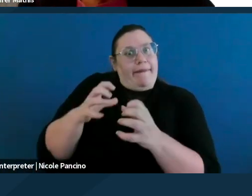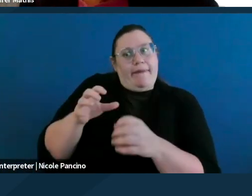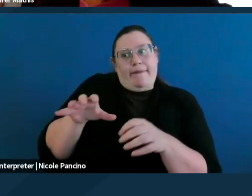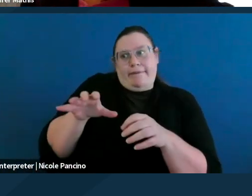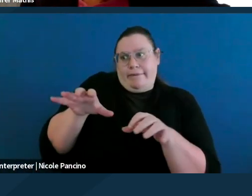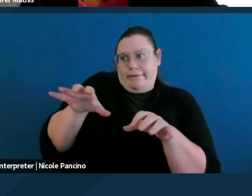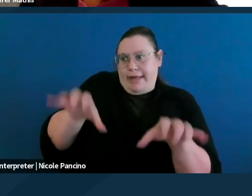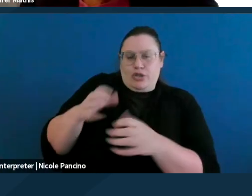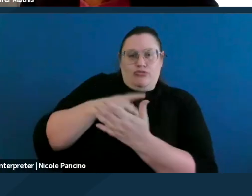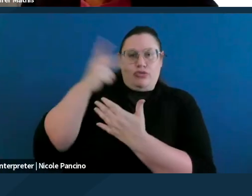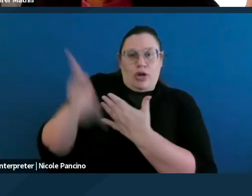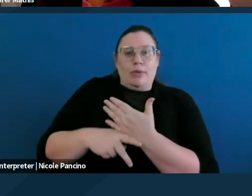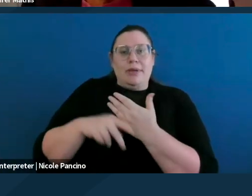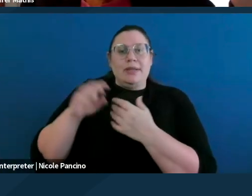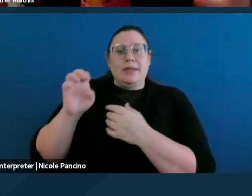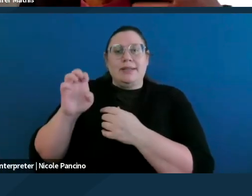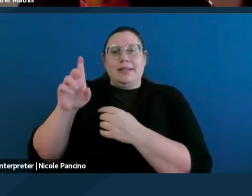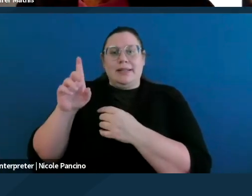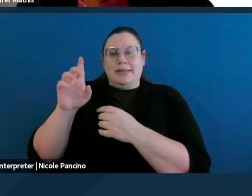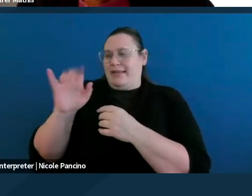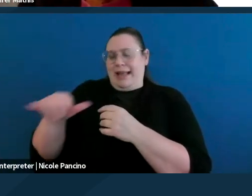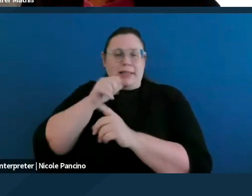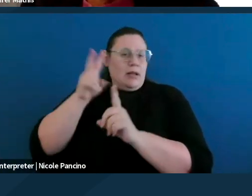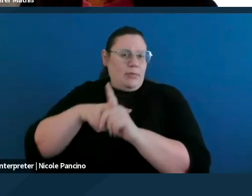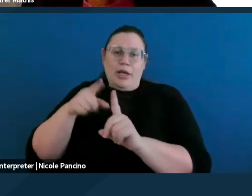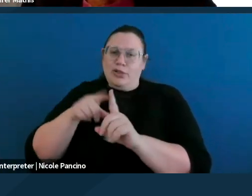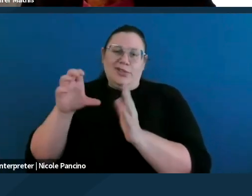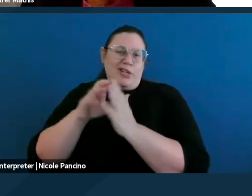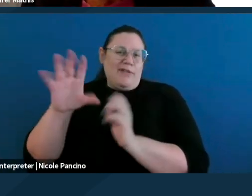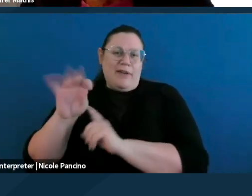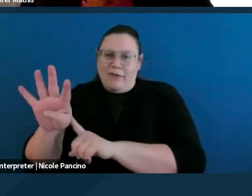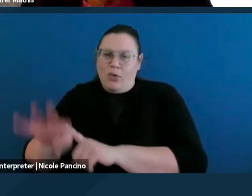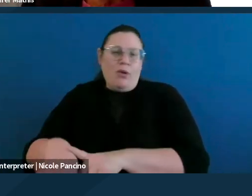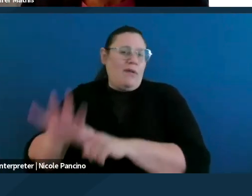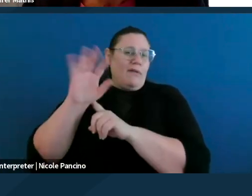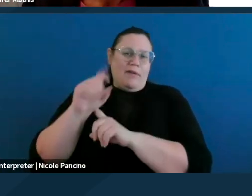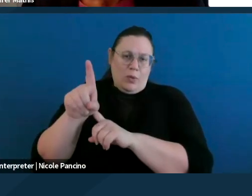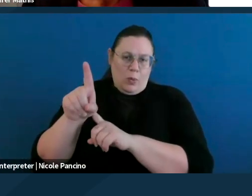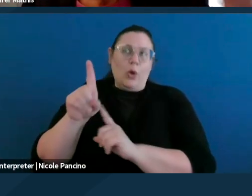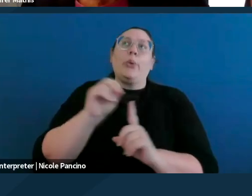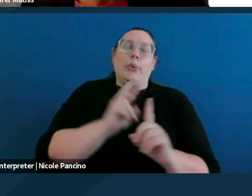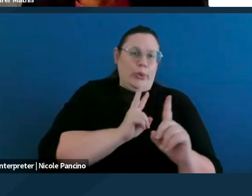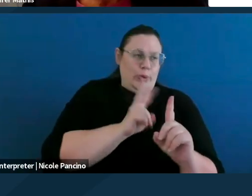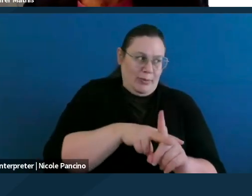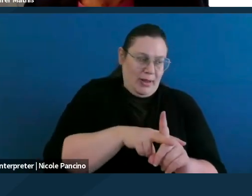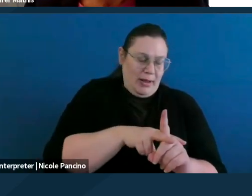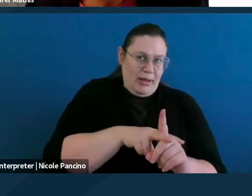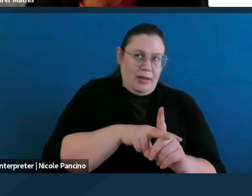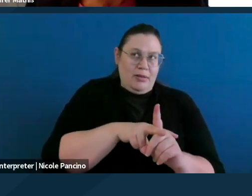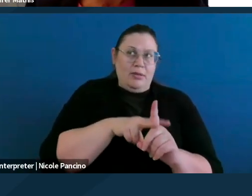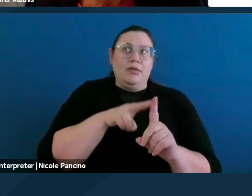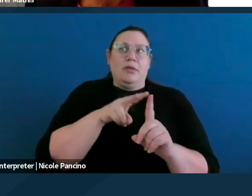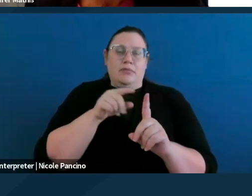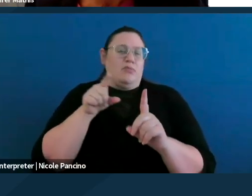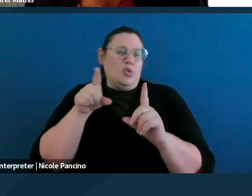ADA doesn't apply to the federal government, but Section 504 and 501 do. And you